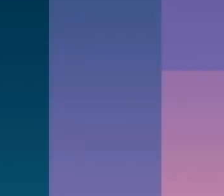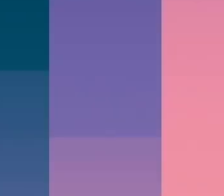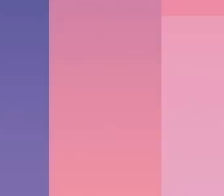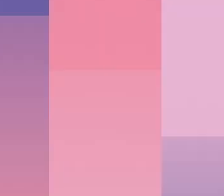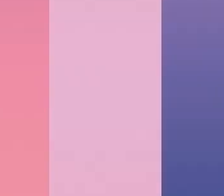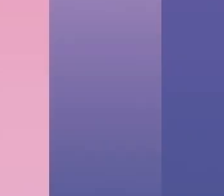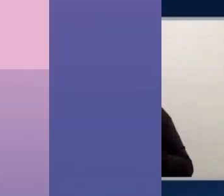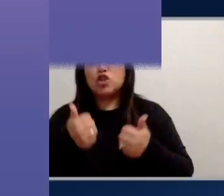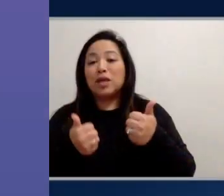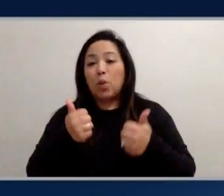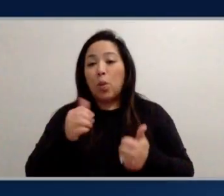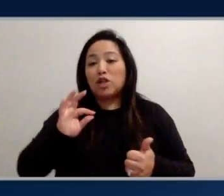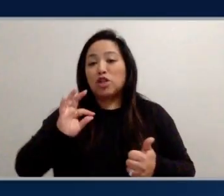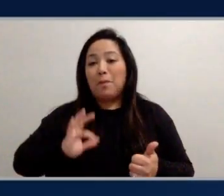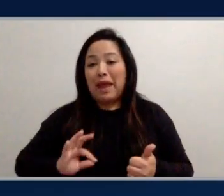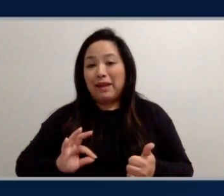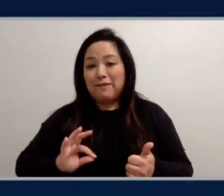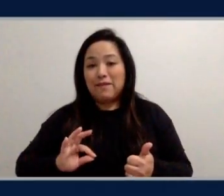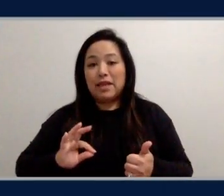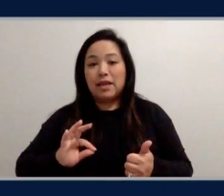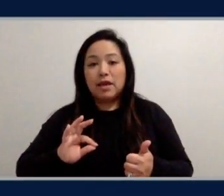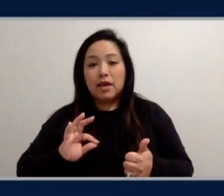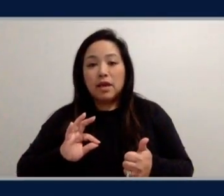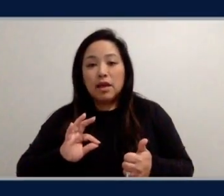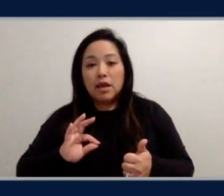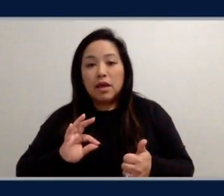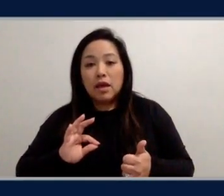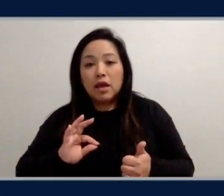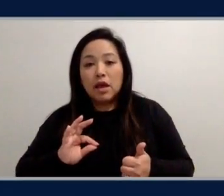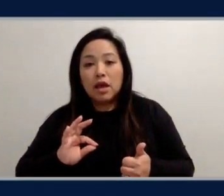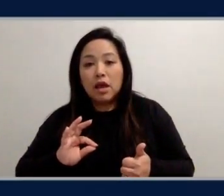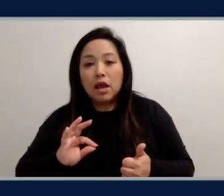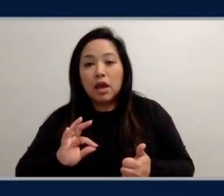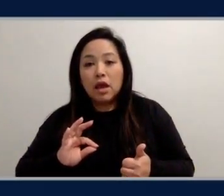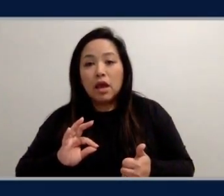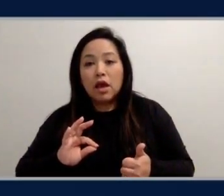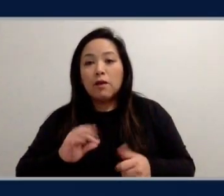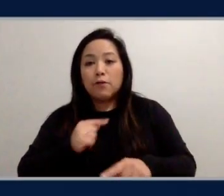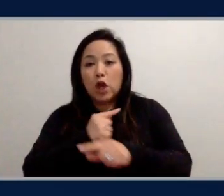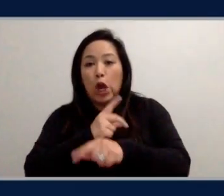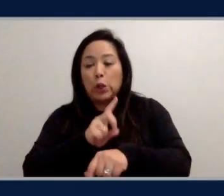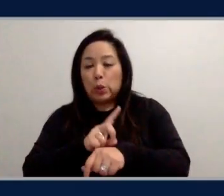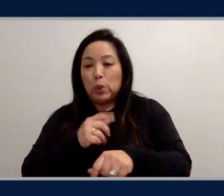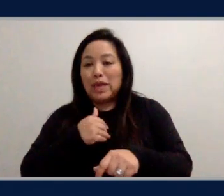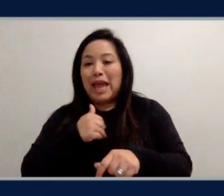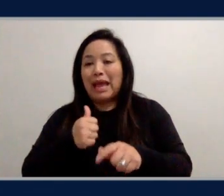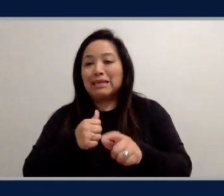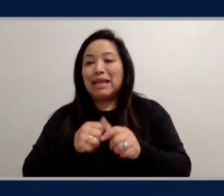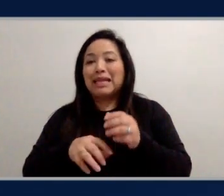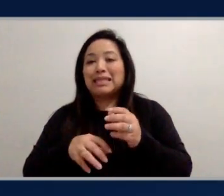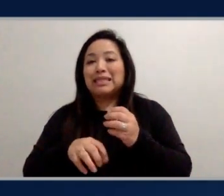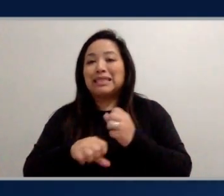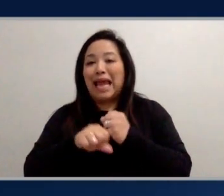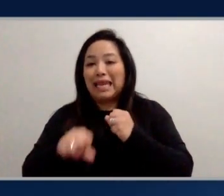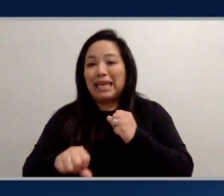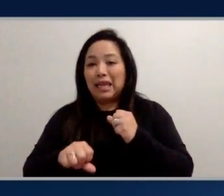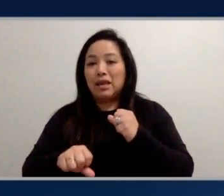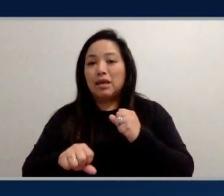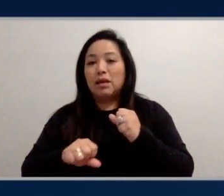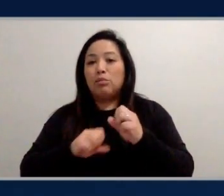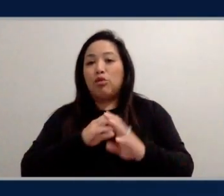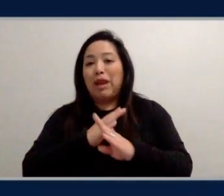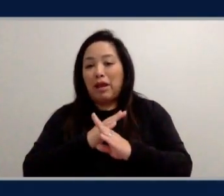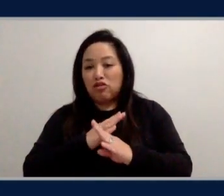which benefit of GuardDuty extended threat detection would have the most impact? And we've got some choices for you there.